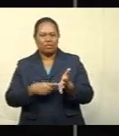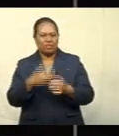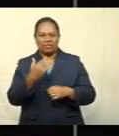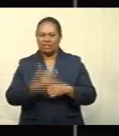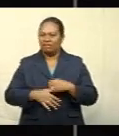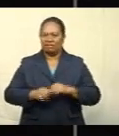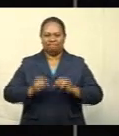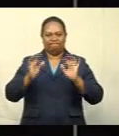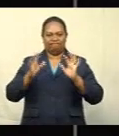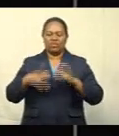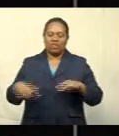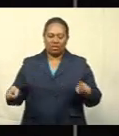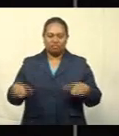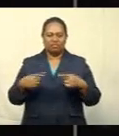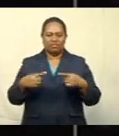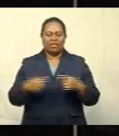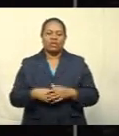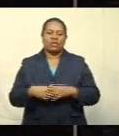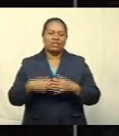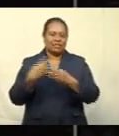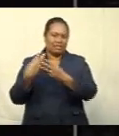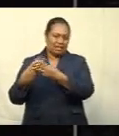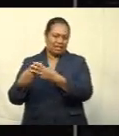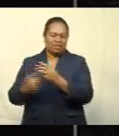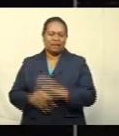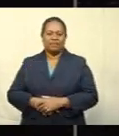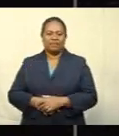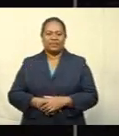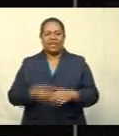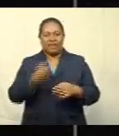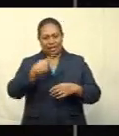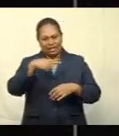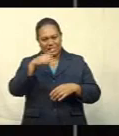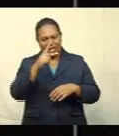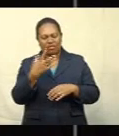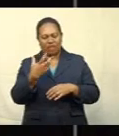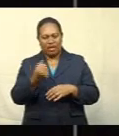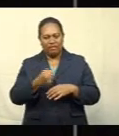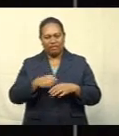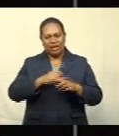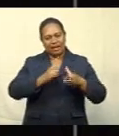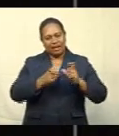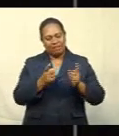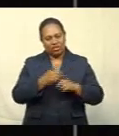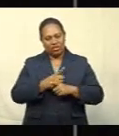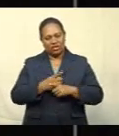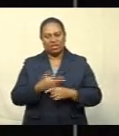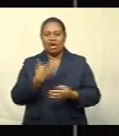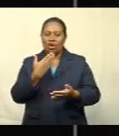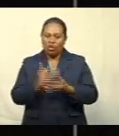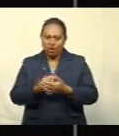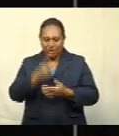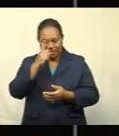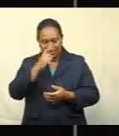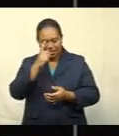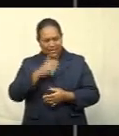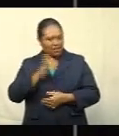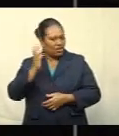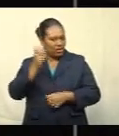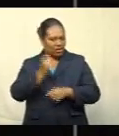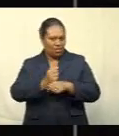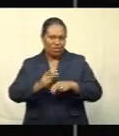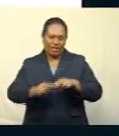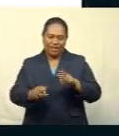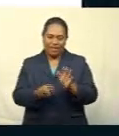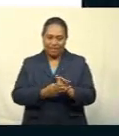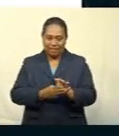with Sodelpa, and Kandavu faces climate change crisis. For these stories and others, tune in daily to our sister radio station, Gold